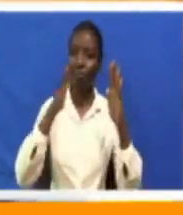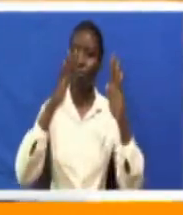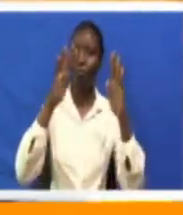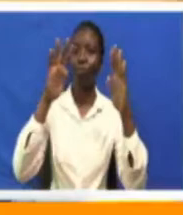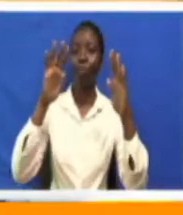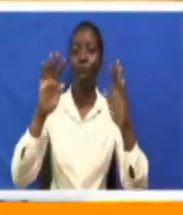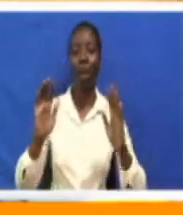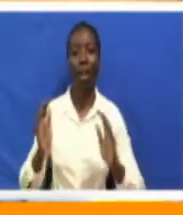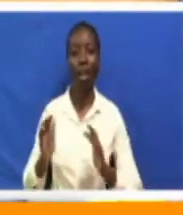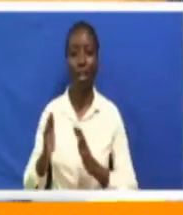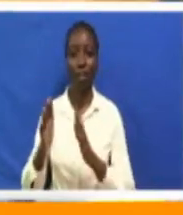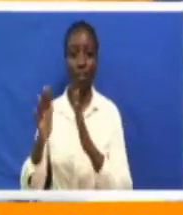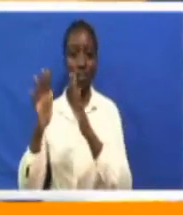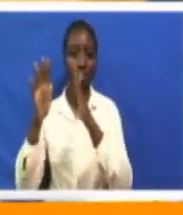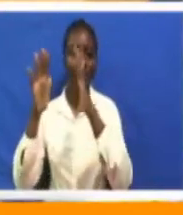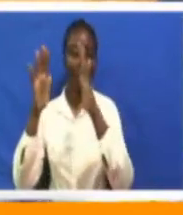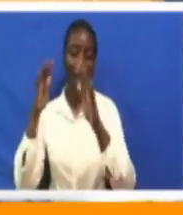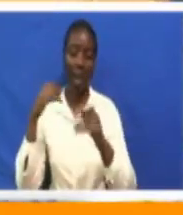foreign